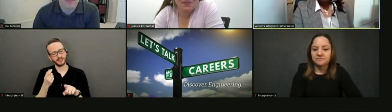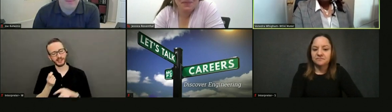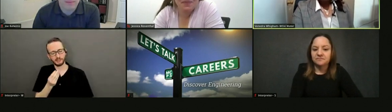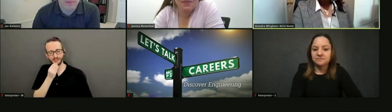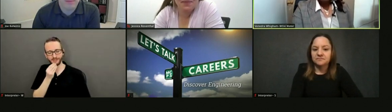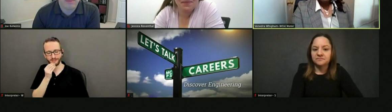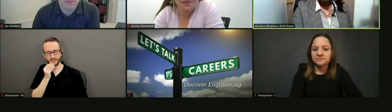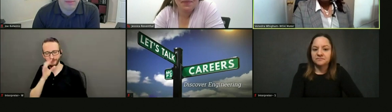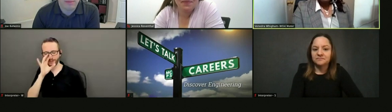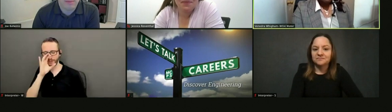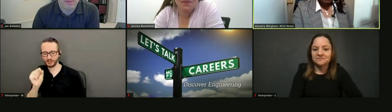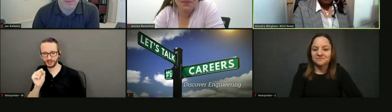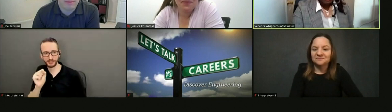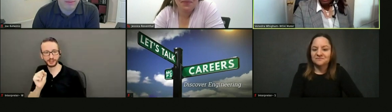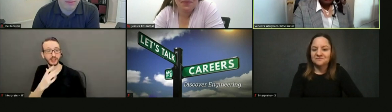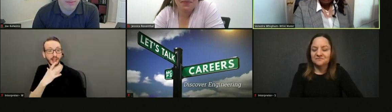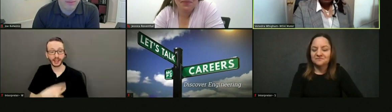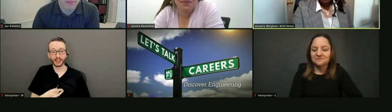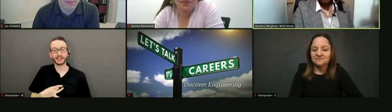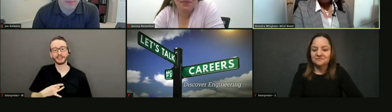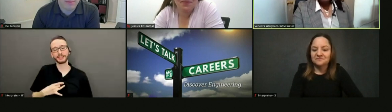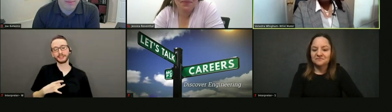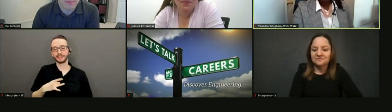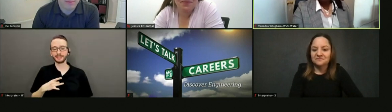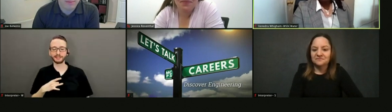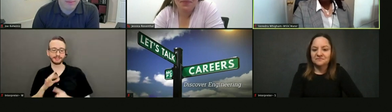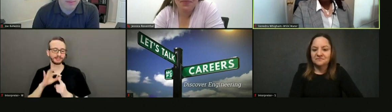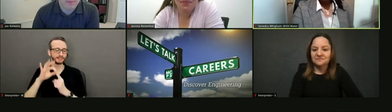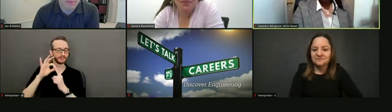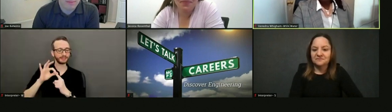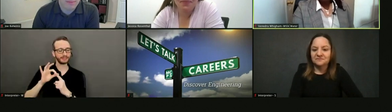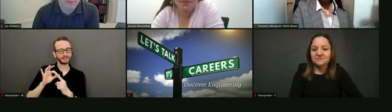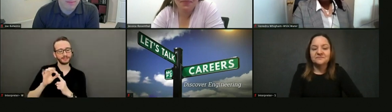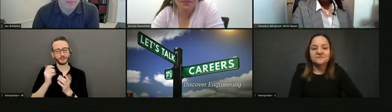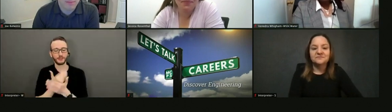so I like culinary delights here and there.